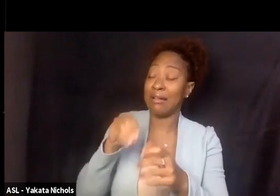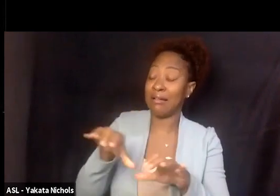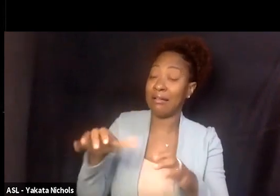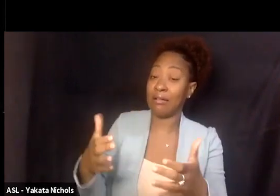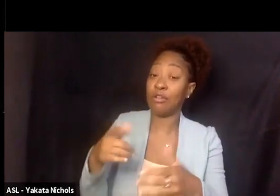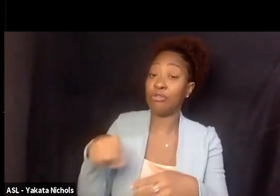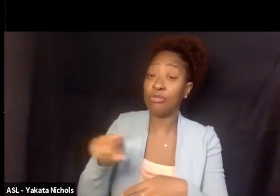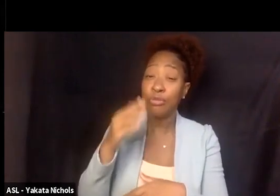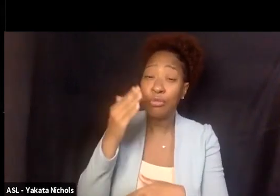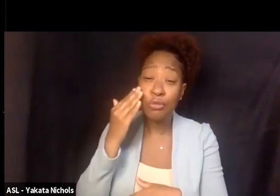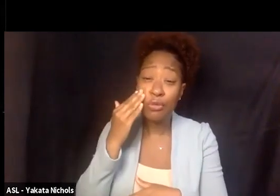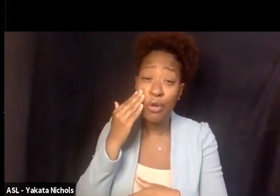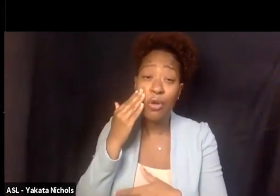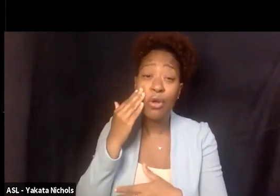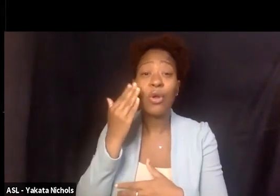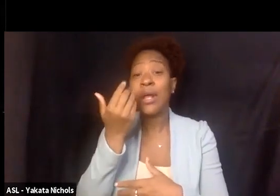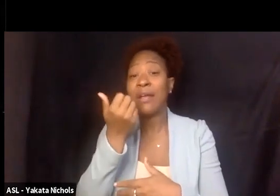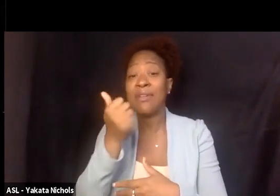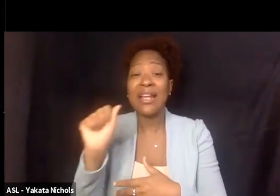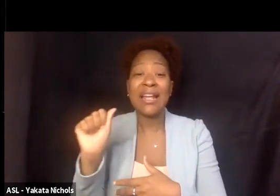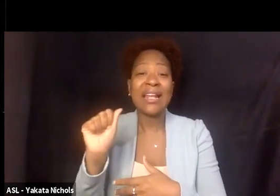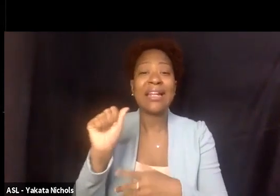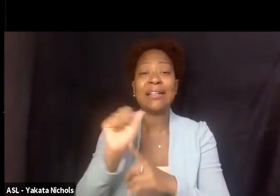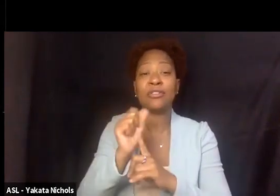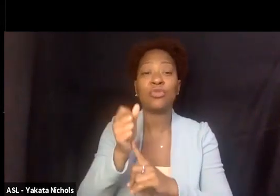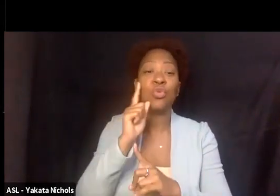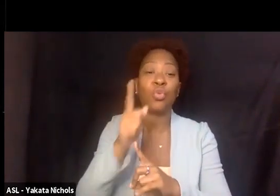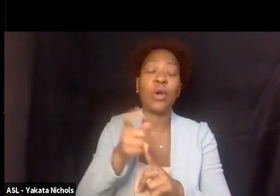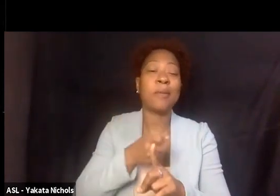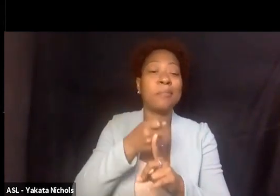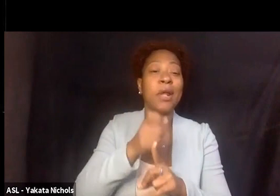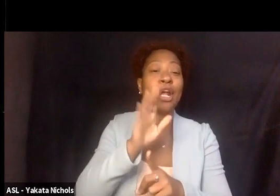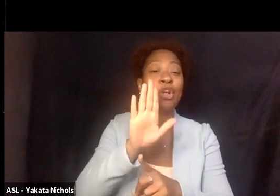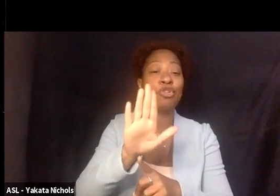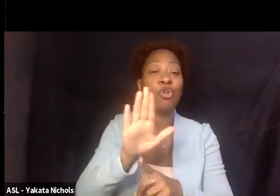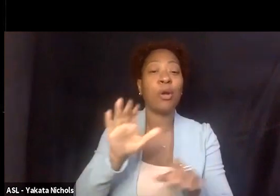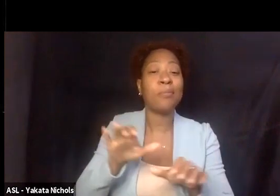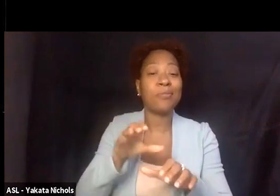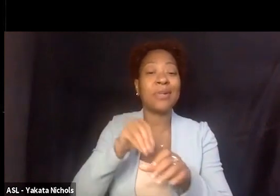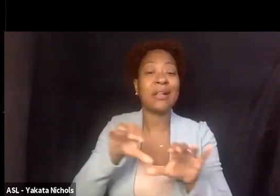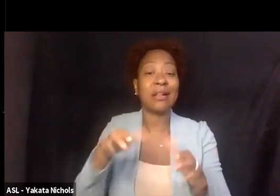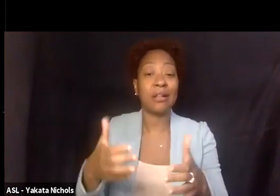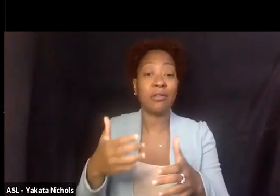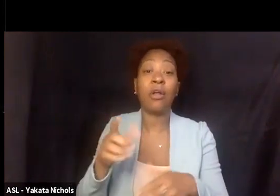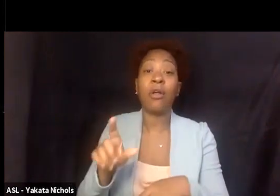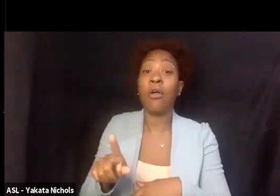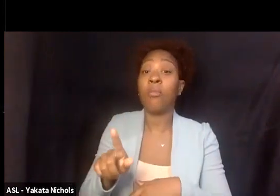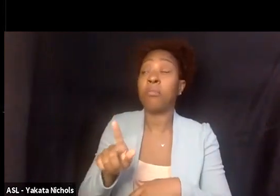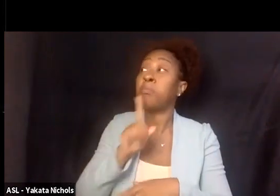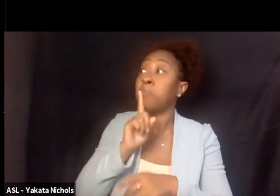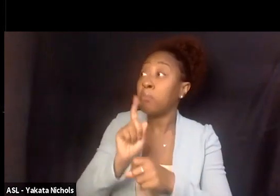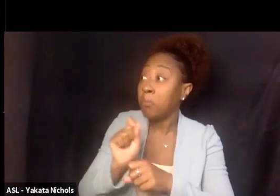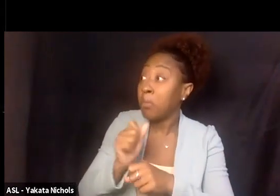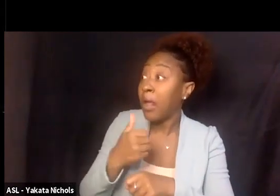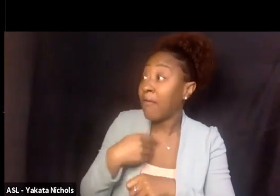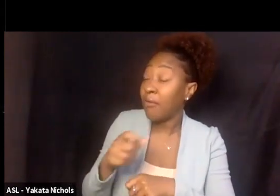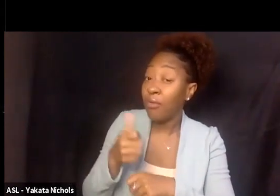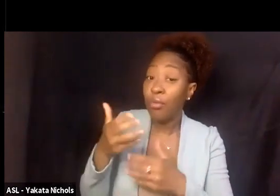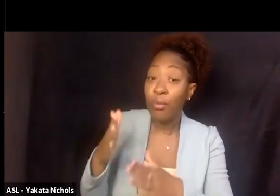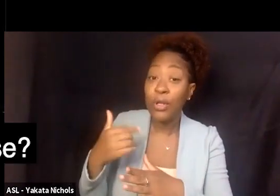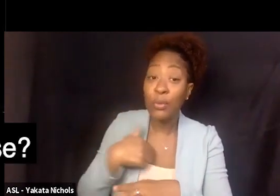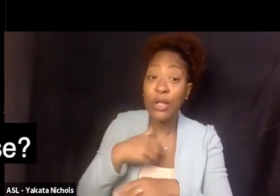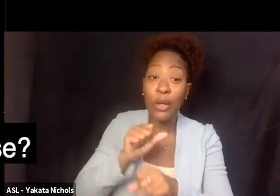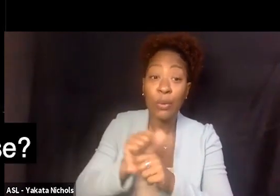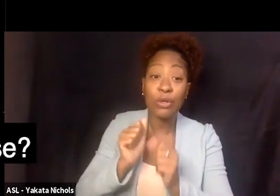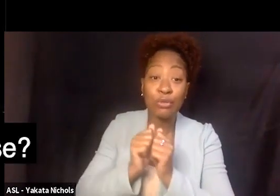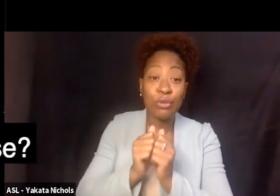are circumstances that may affect your performance in this class? Are there ways we can work together to increase the accessibility of our course to your